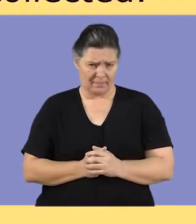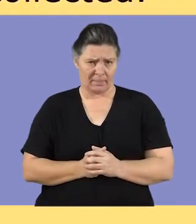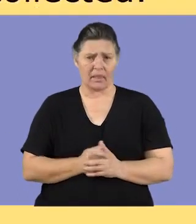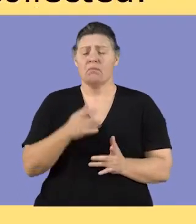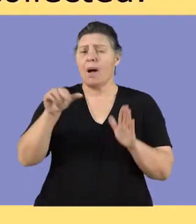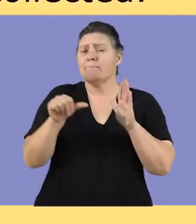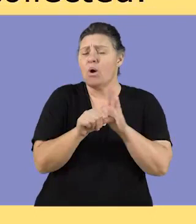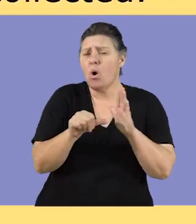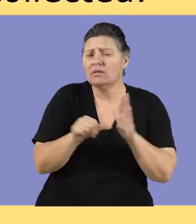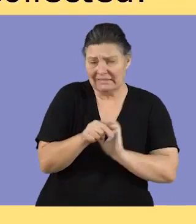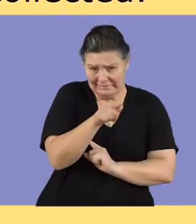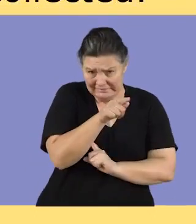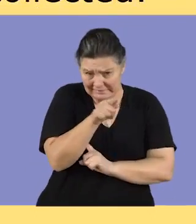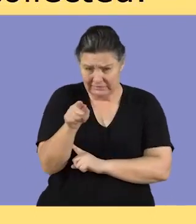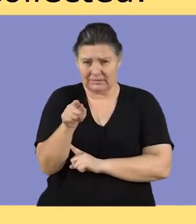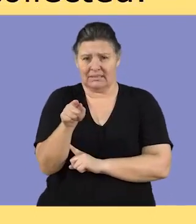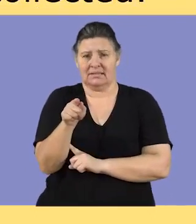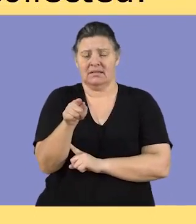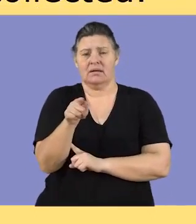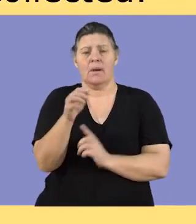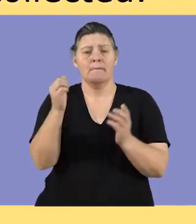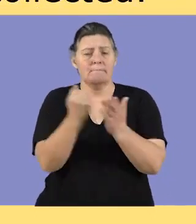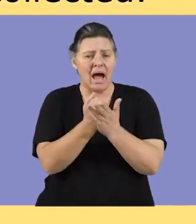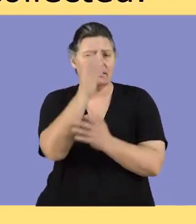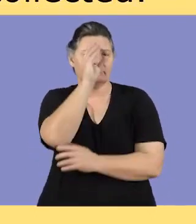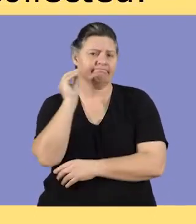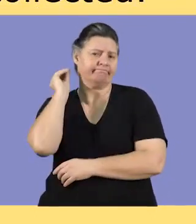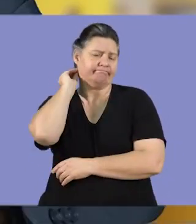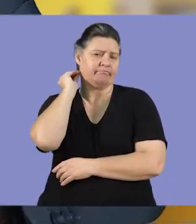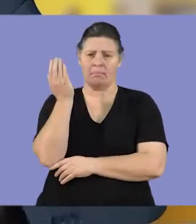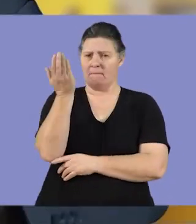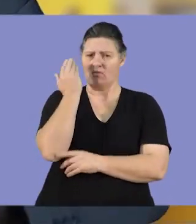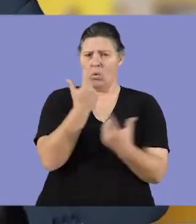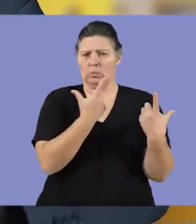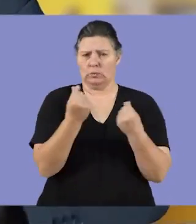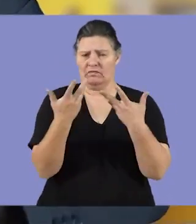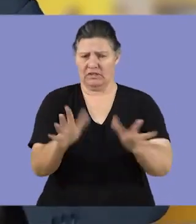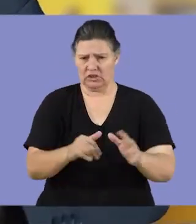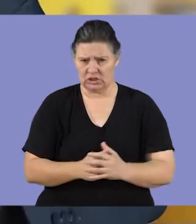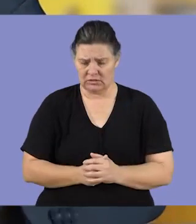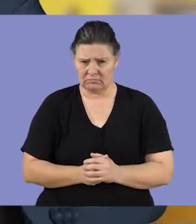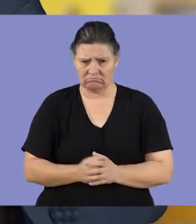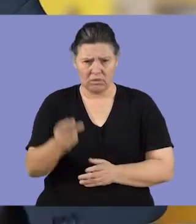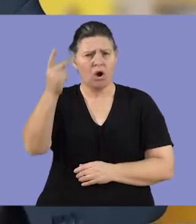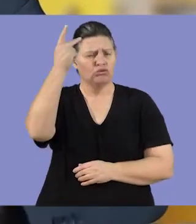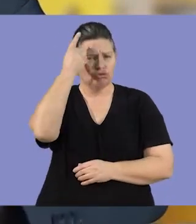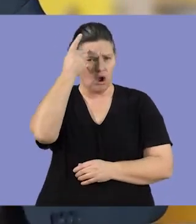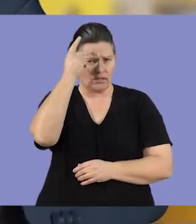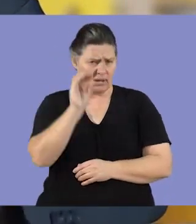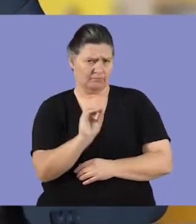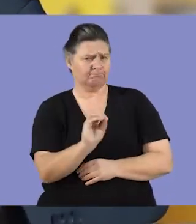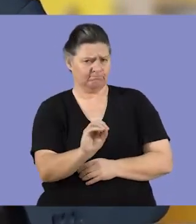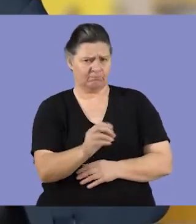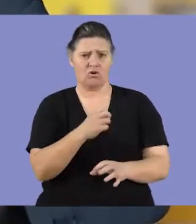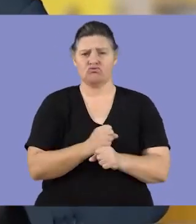is very important, dear learners, that you remember what you have already done, all right? There is some knowledge